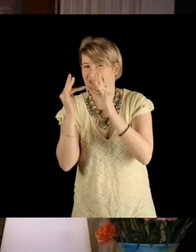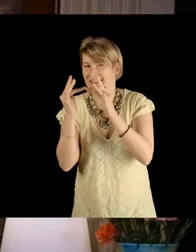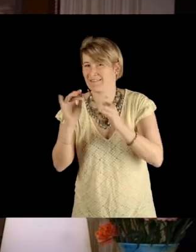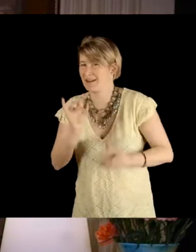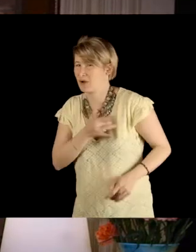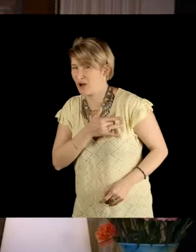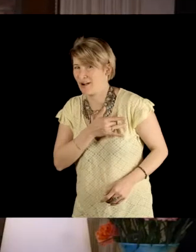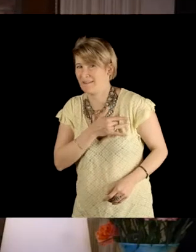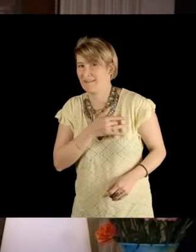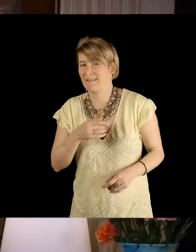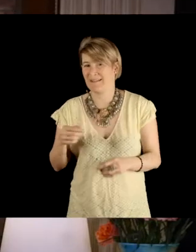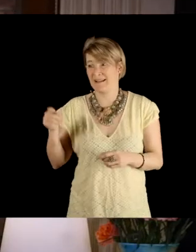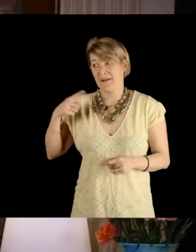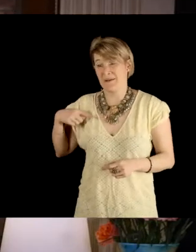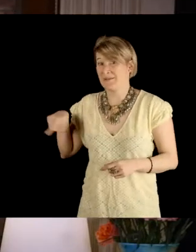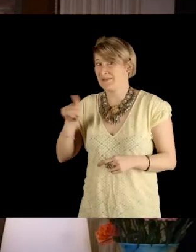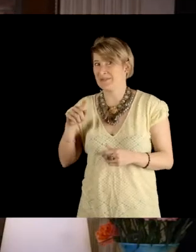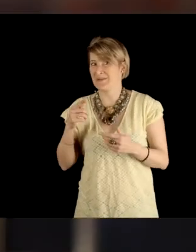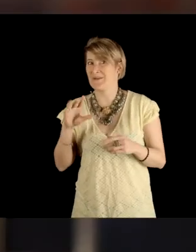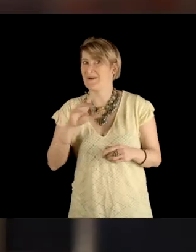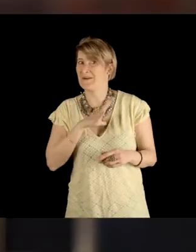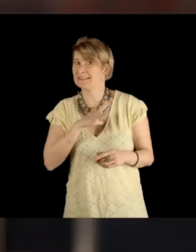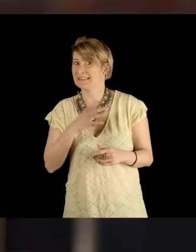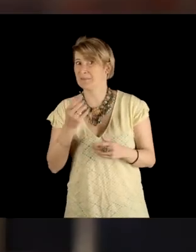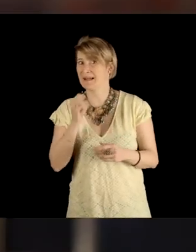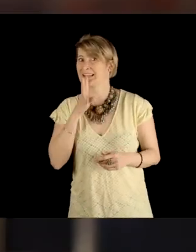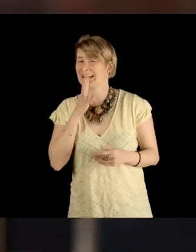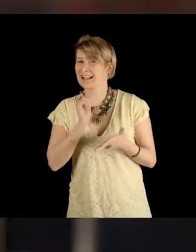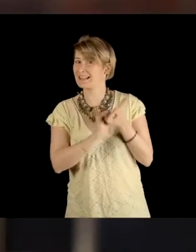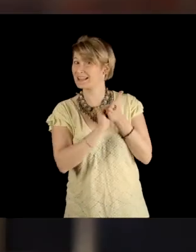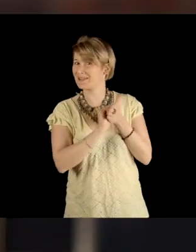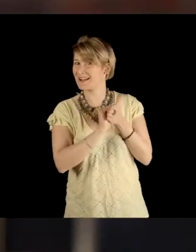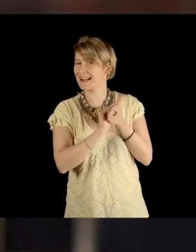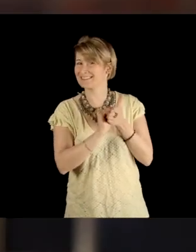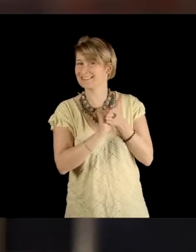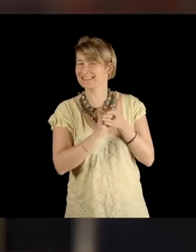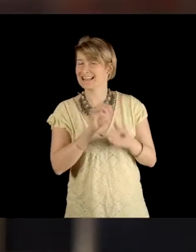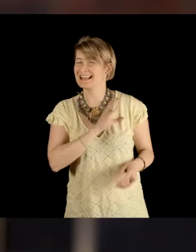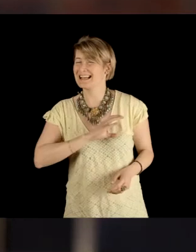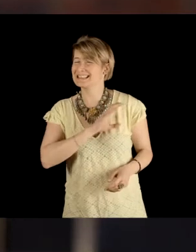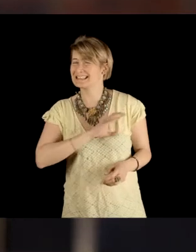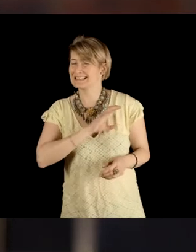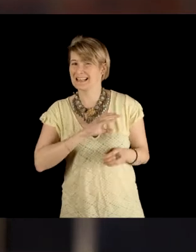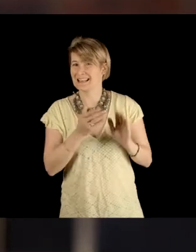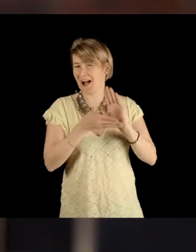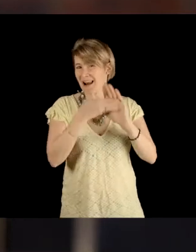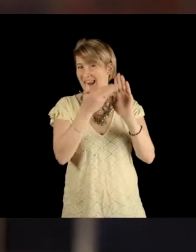meditation with transmission. This was to connect ourselves with our own